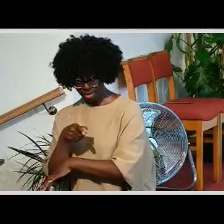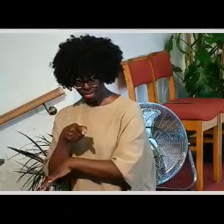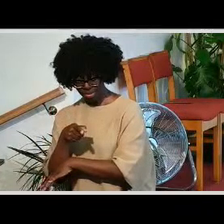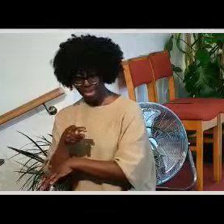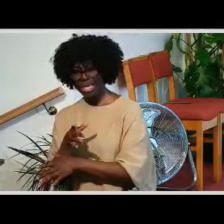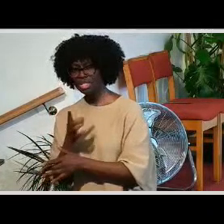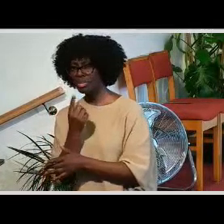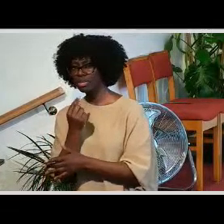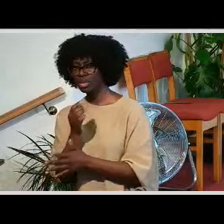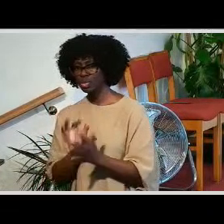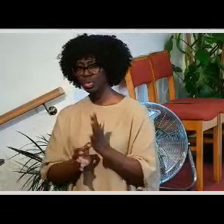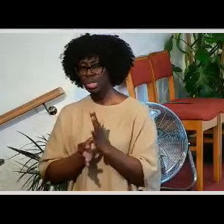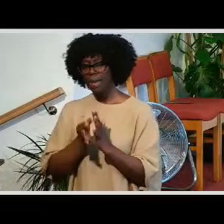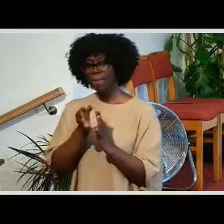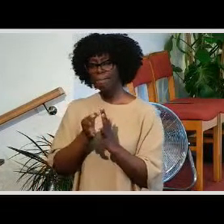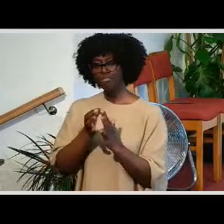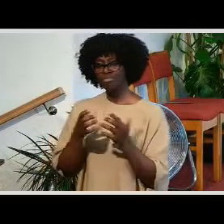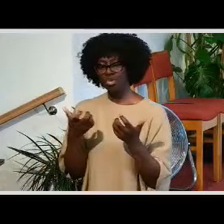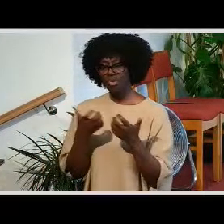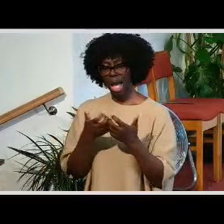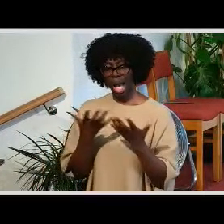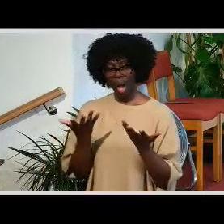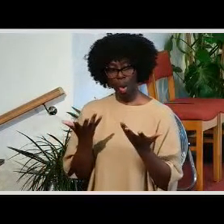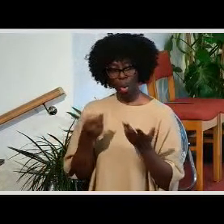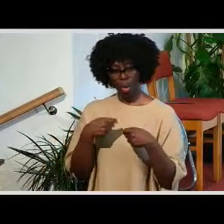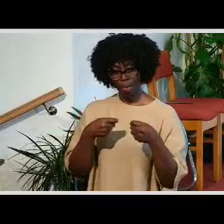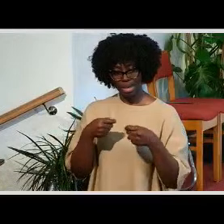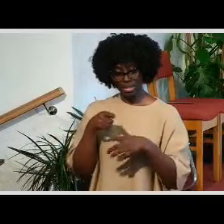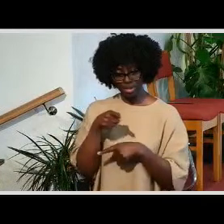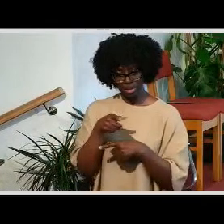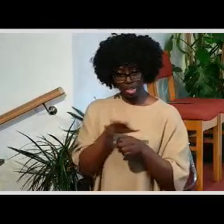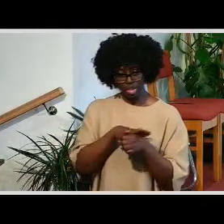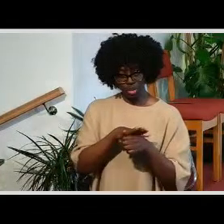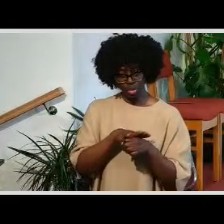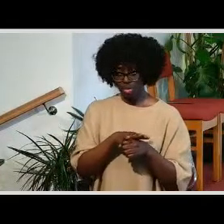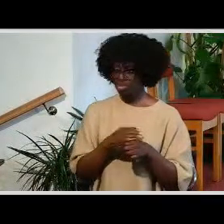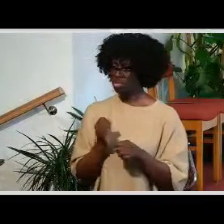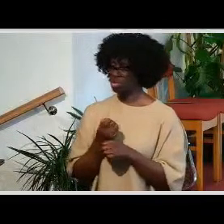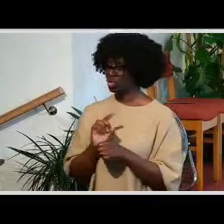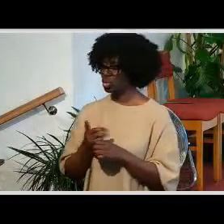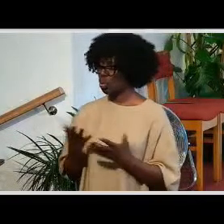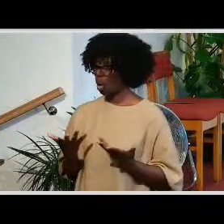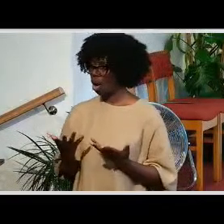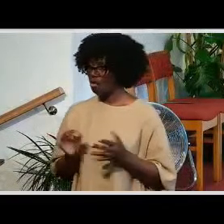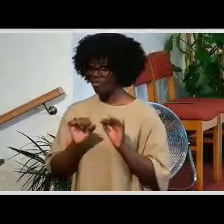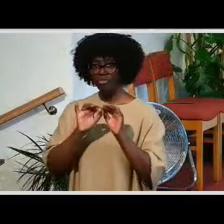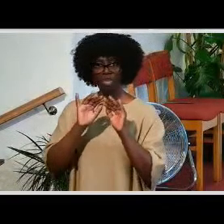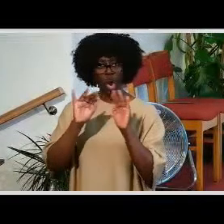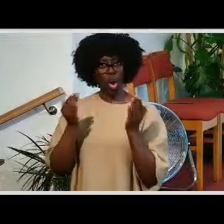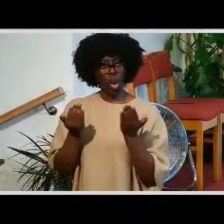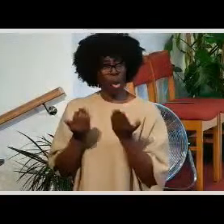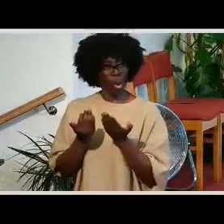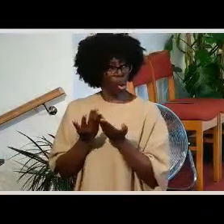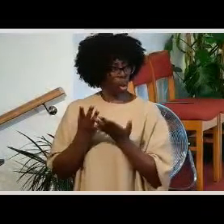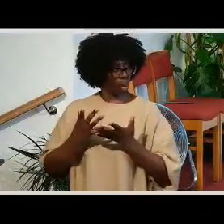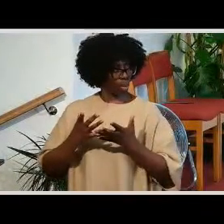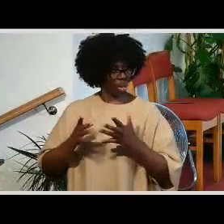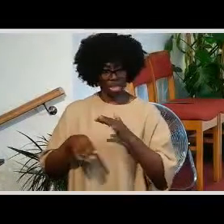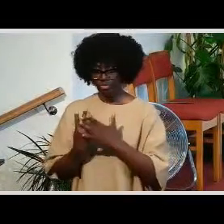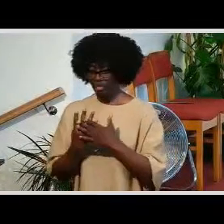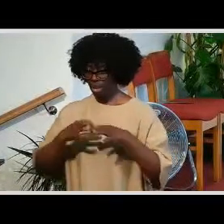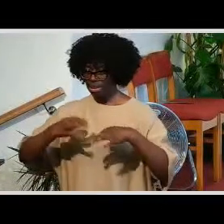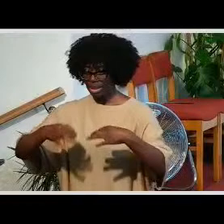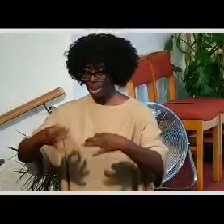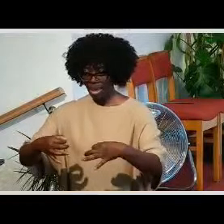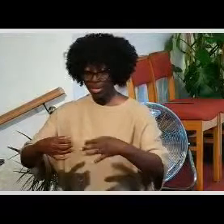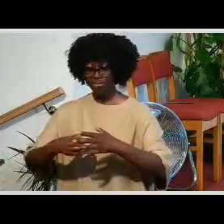possibility for such individuals. So what do we do with someone with global developmental delay in our church situation? So with GDD